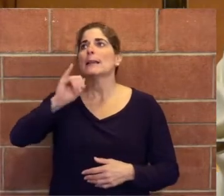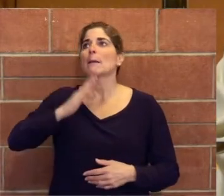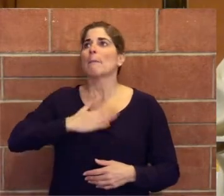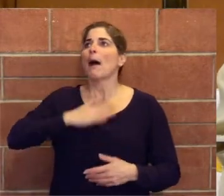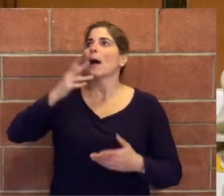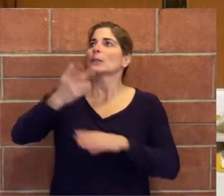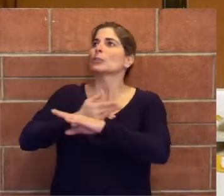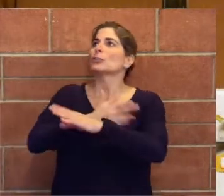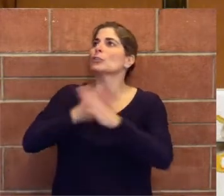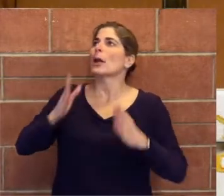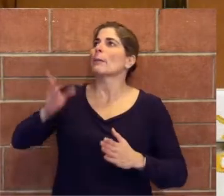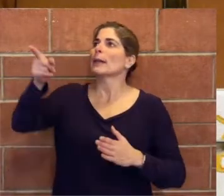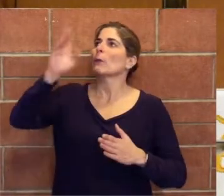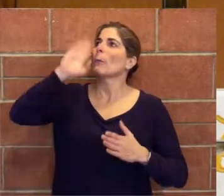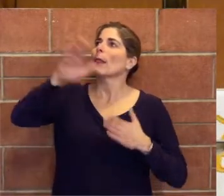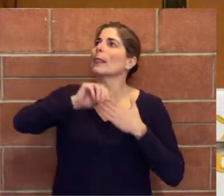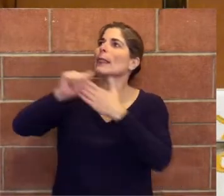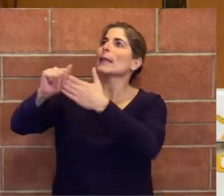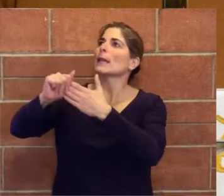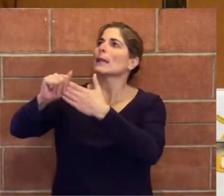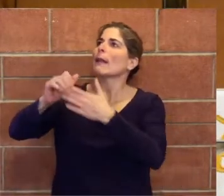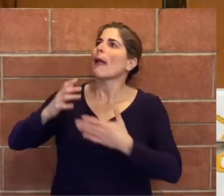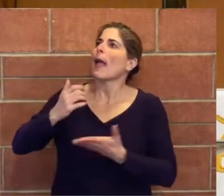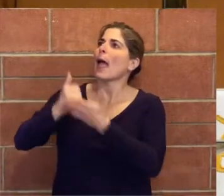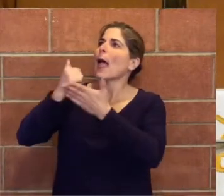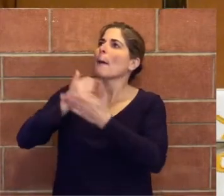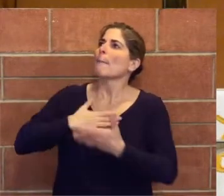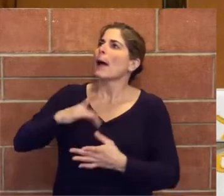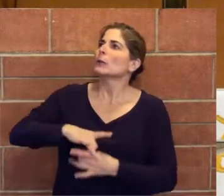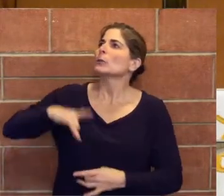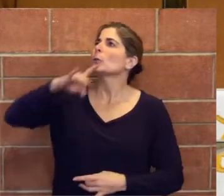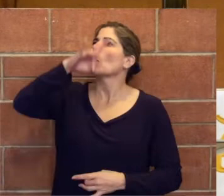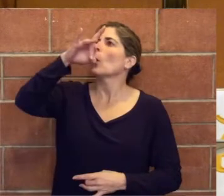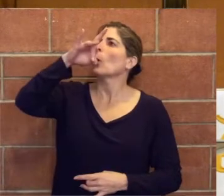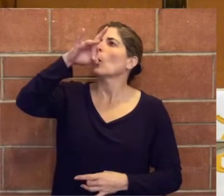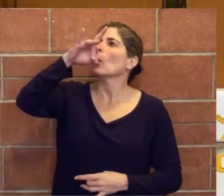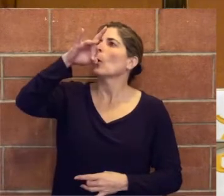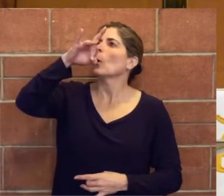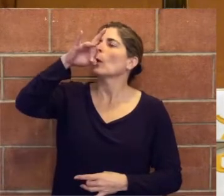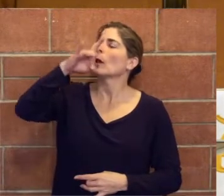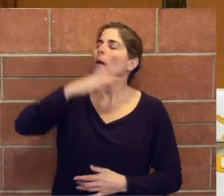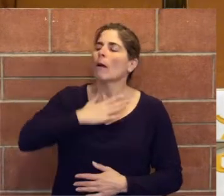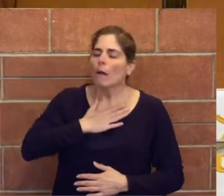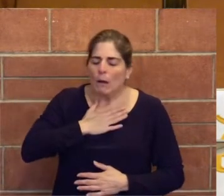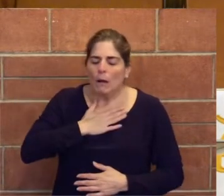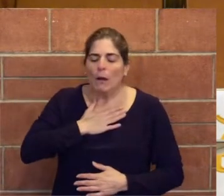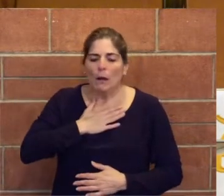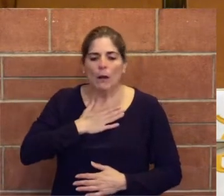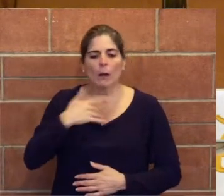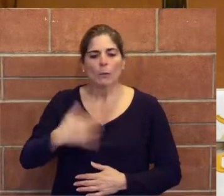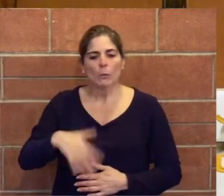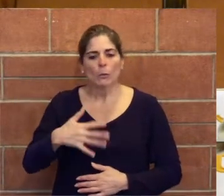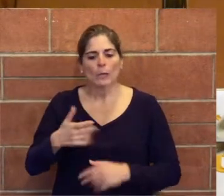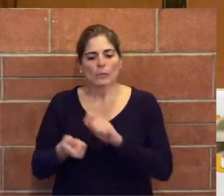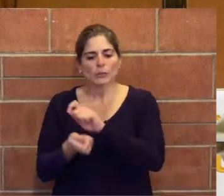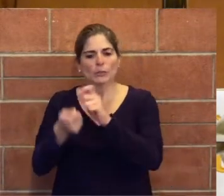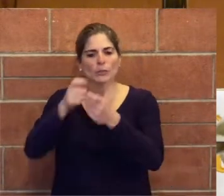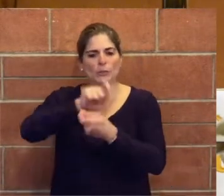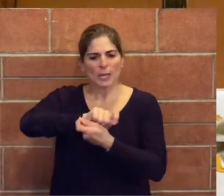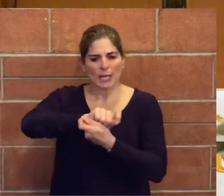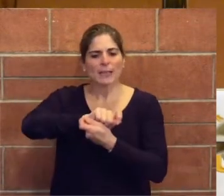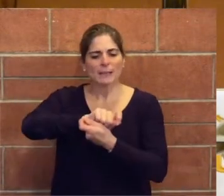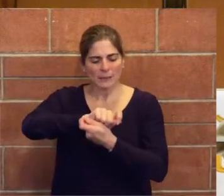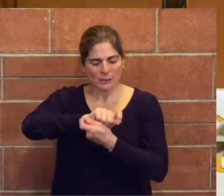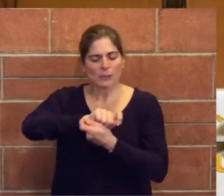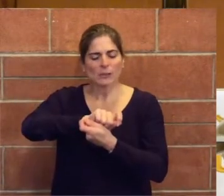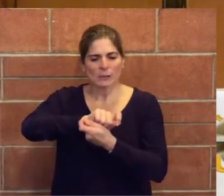is my shepherd, he leads me, he restores my soul. But with the thou, the third person shifts to